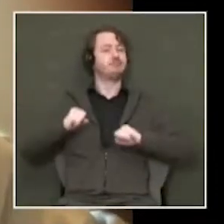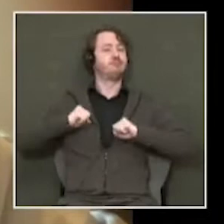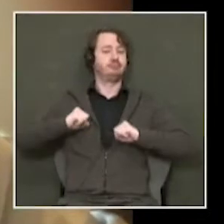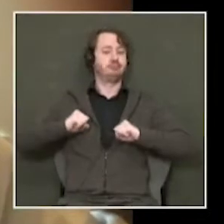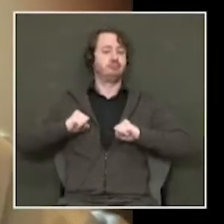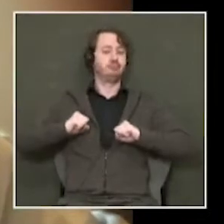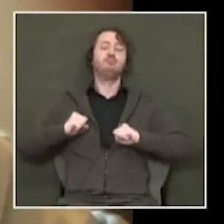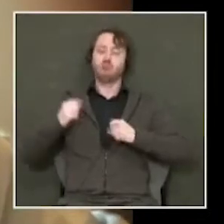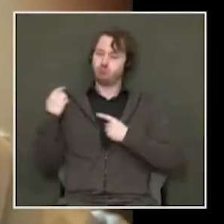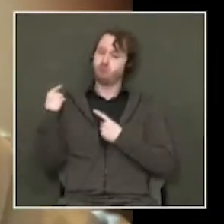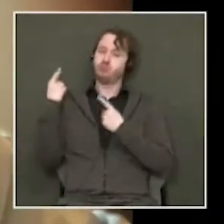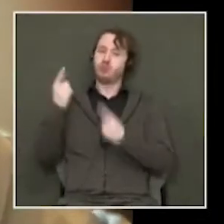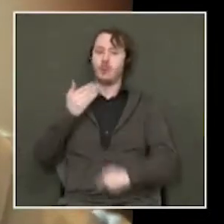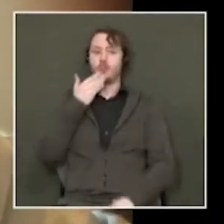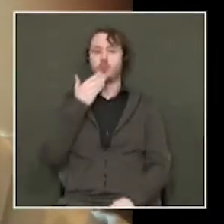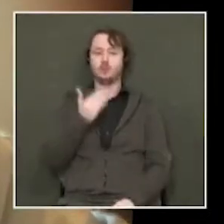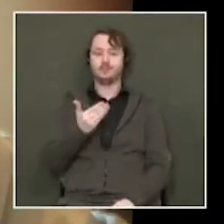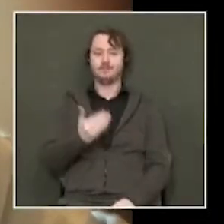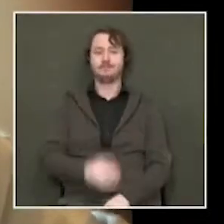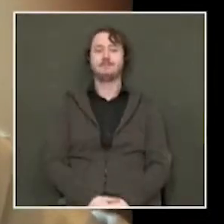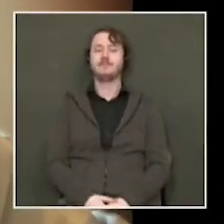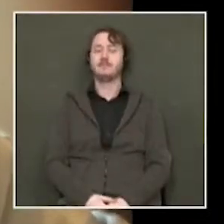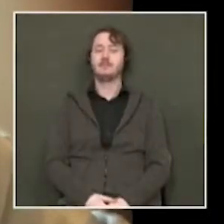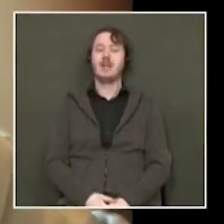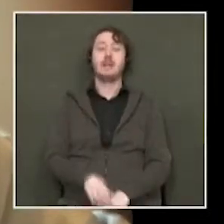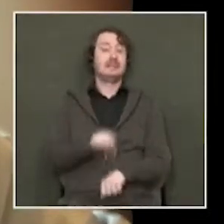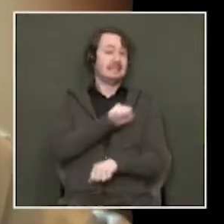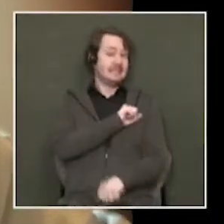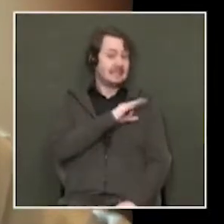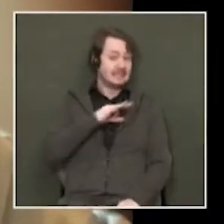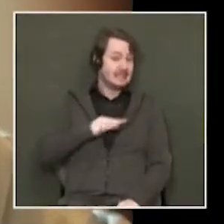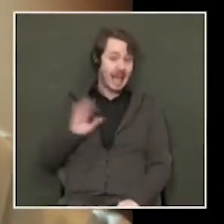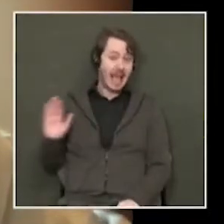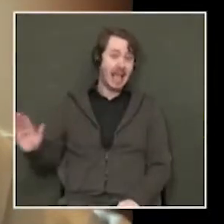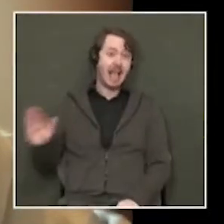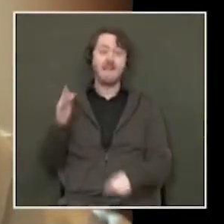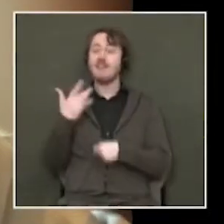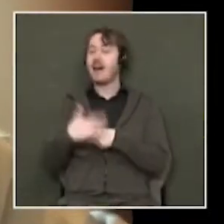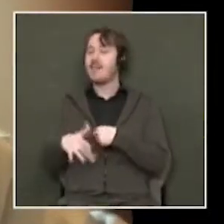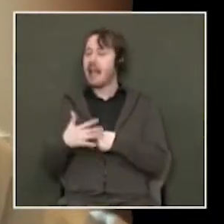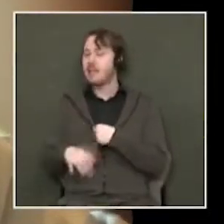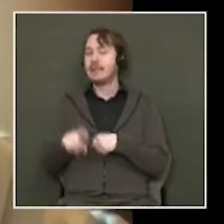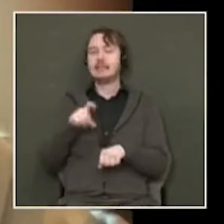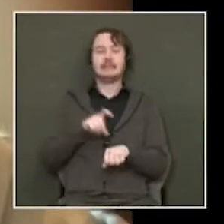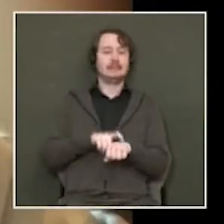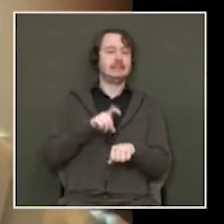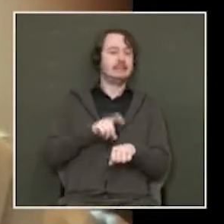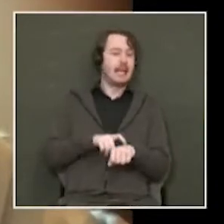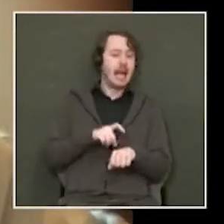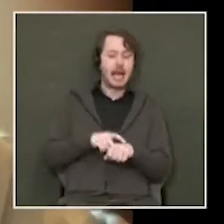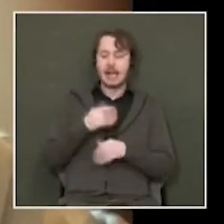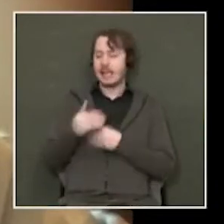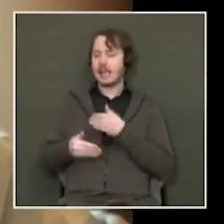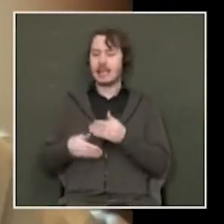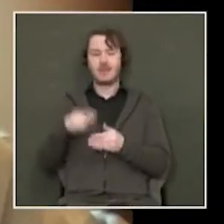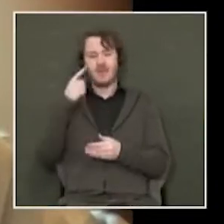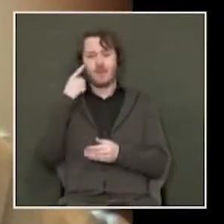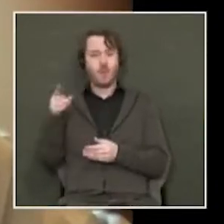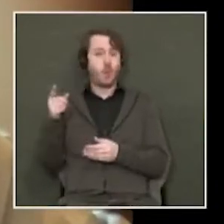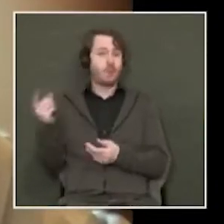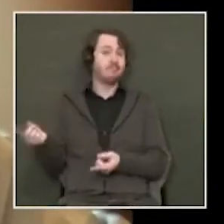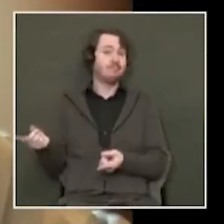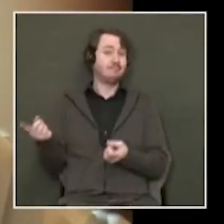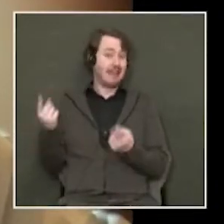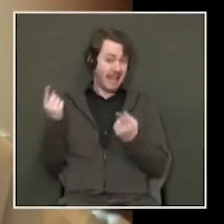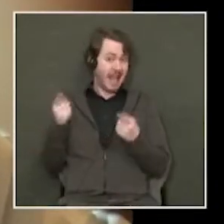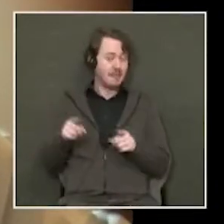holding up pretty well. We've got all of our crews available. The timing of this coming in was, right at